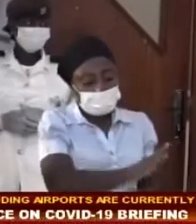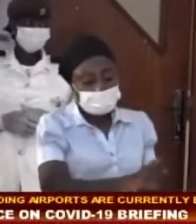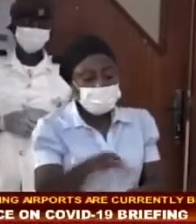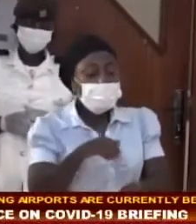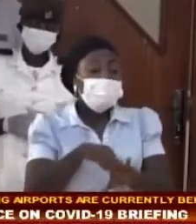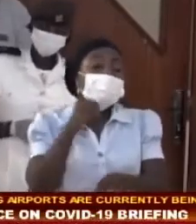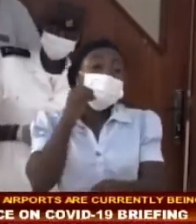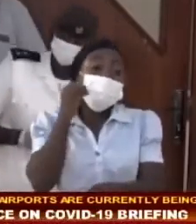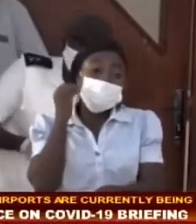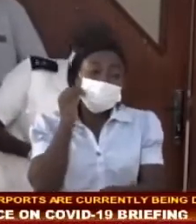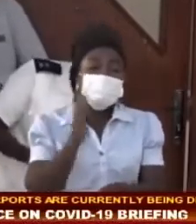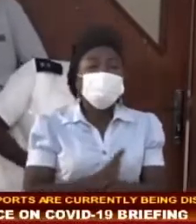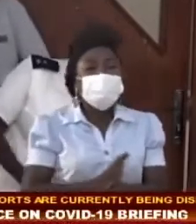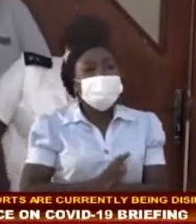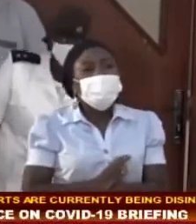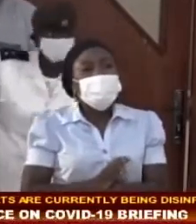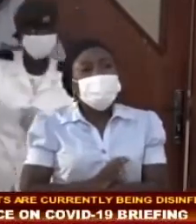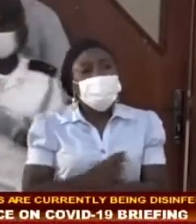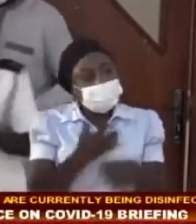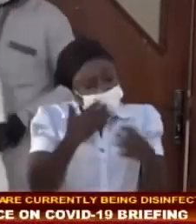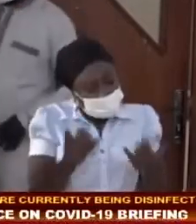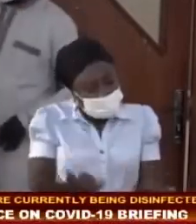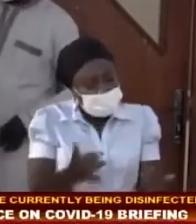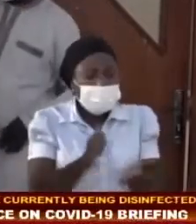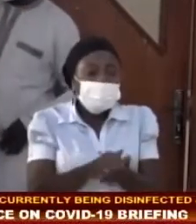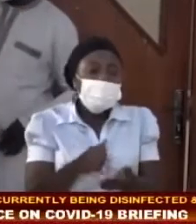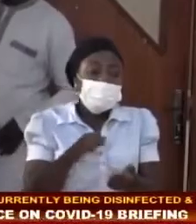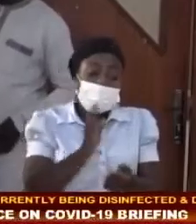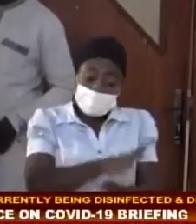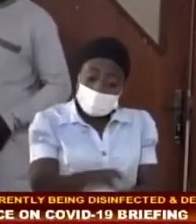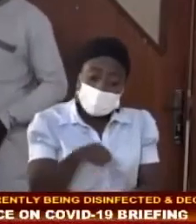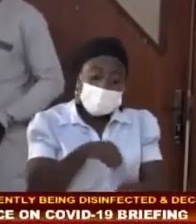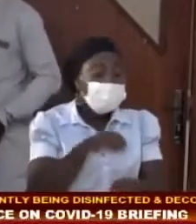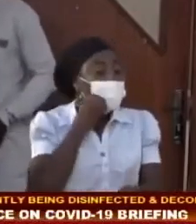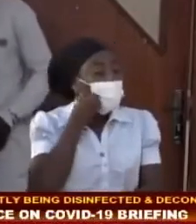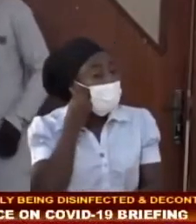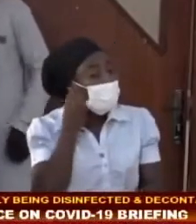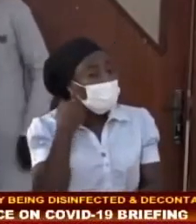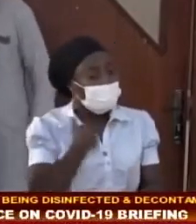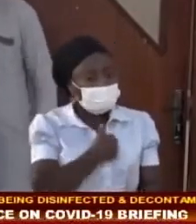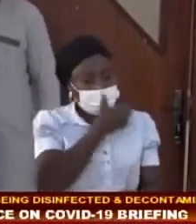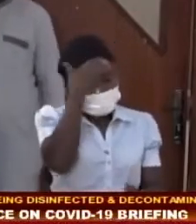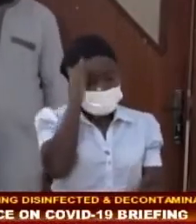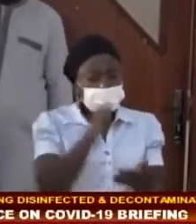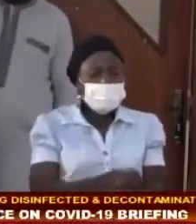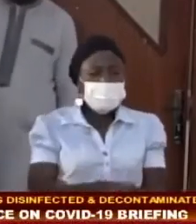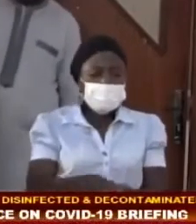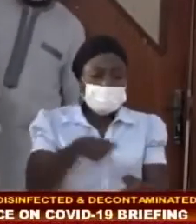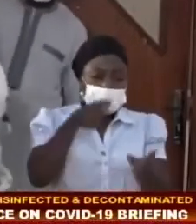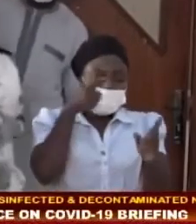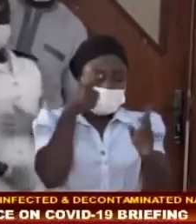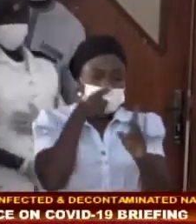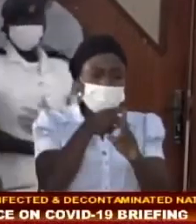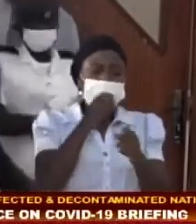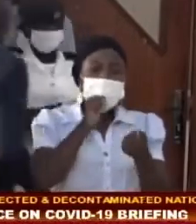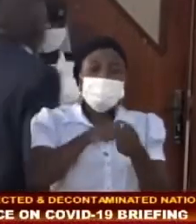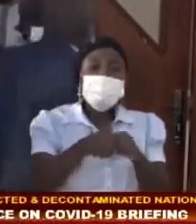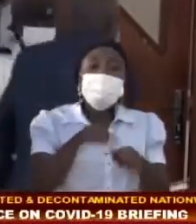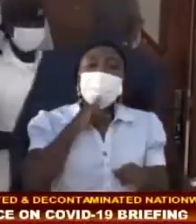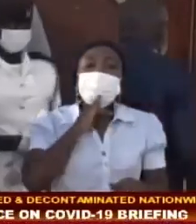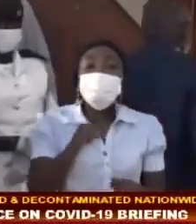home due to the lockdown. Now that these children are at home, and we know that the major problem we have in the country